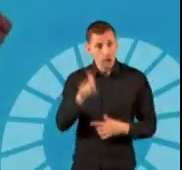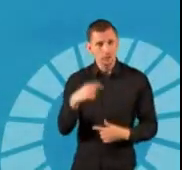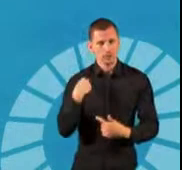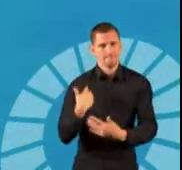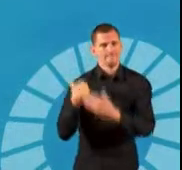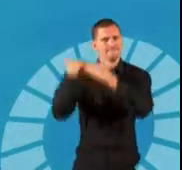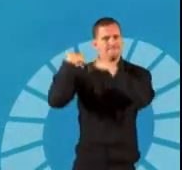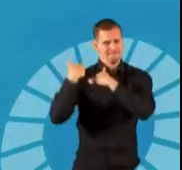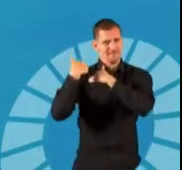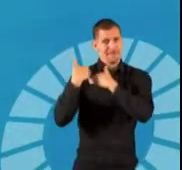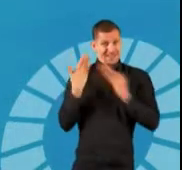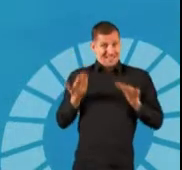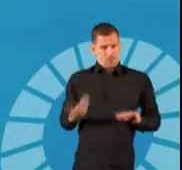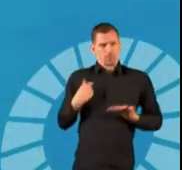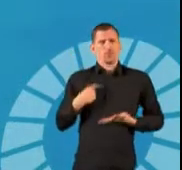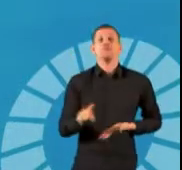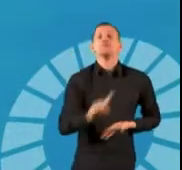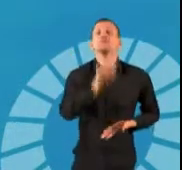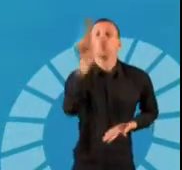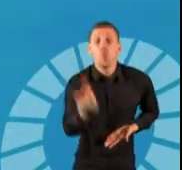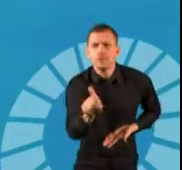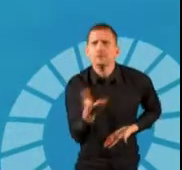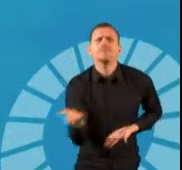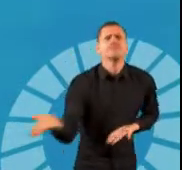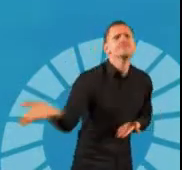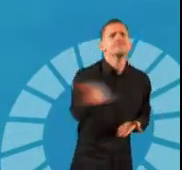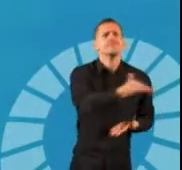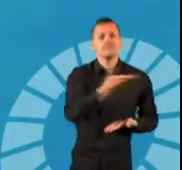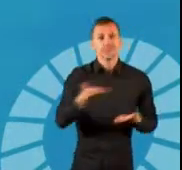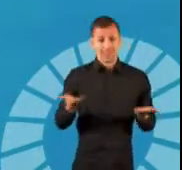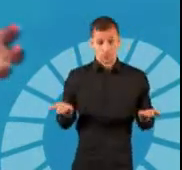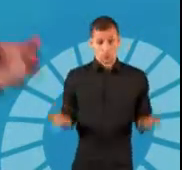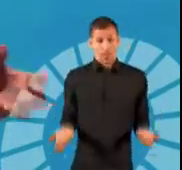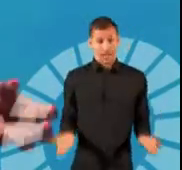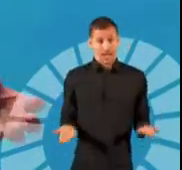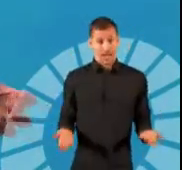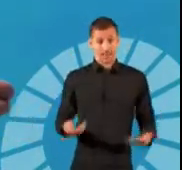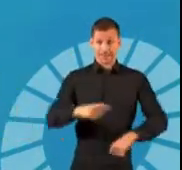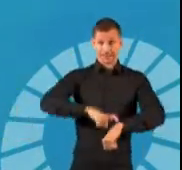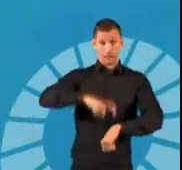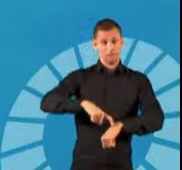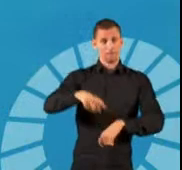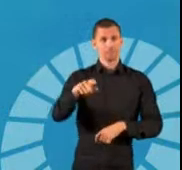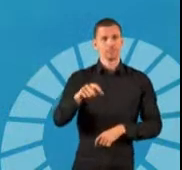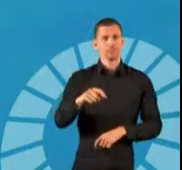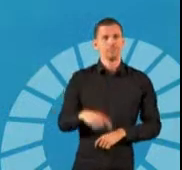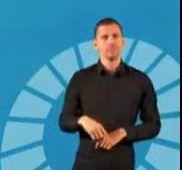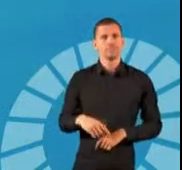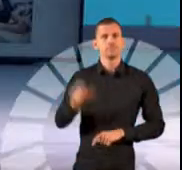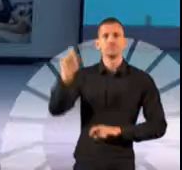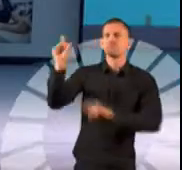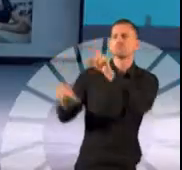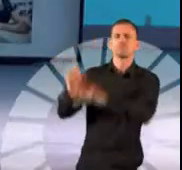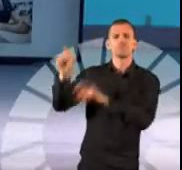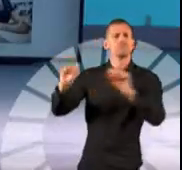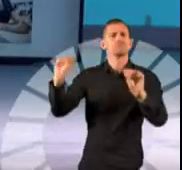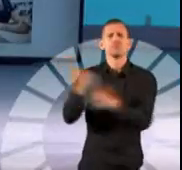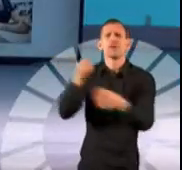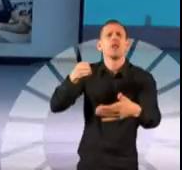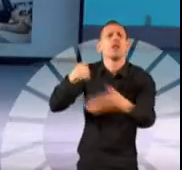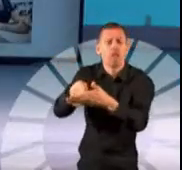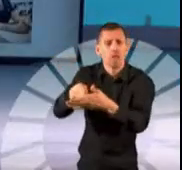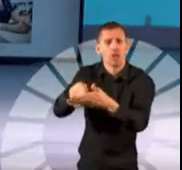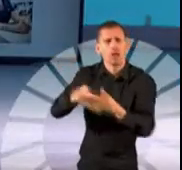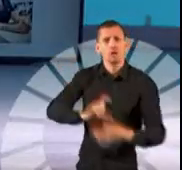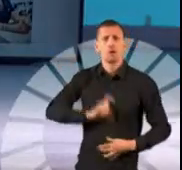those who don't have the privilege to be in these spaces? That 15-year-old girl from Murambinda, Zimbabwe, who